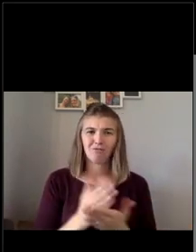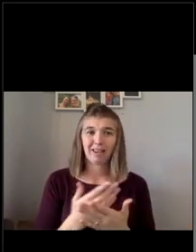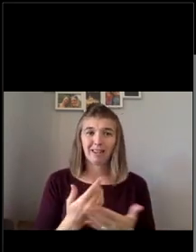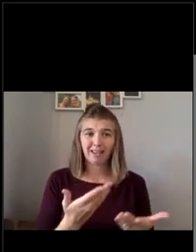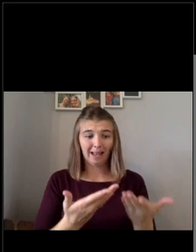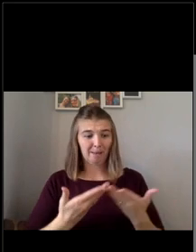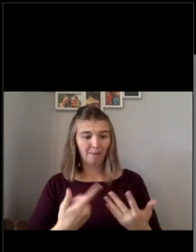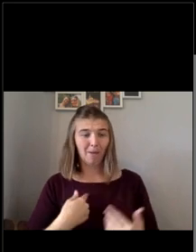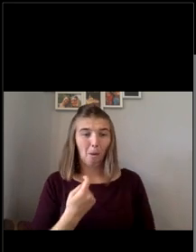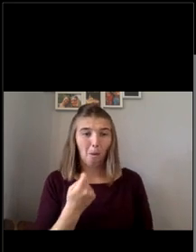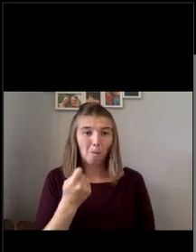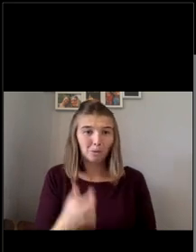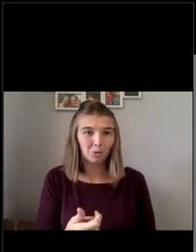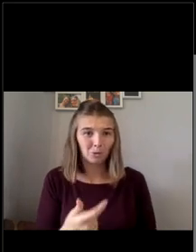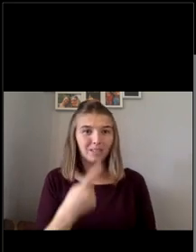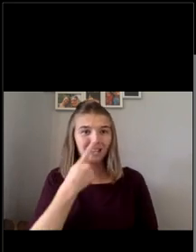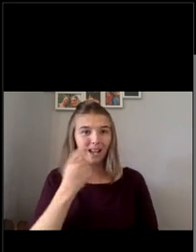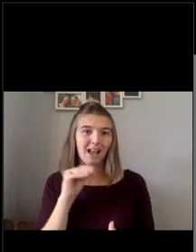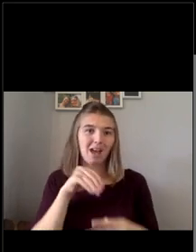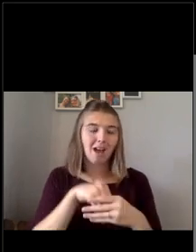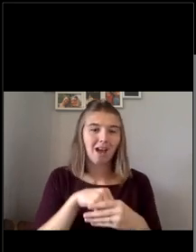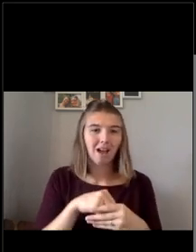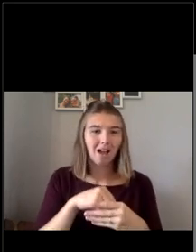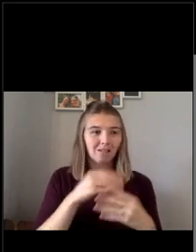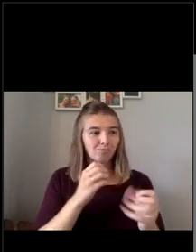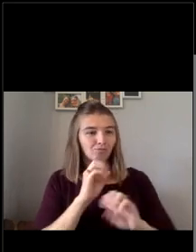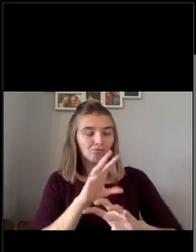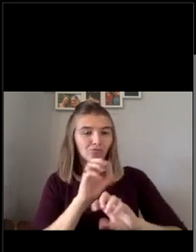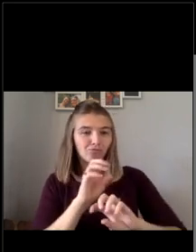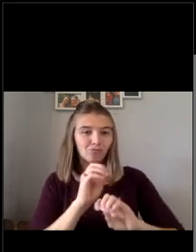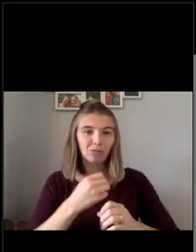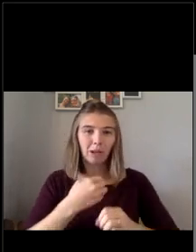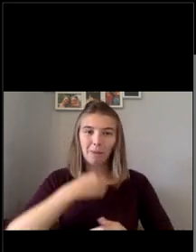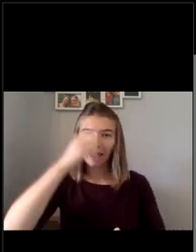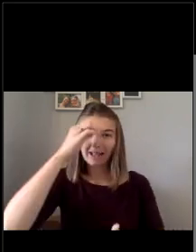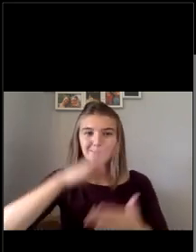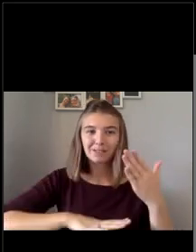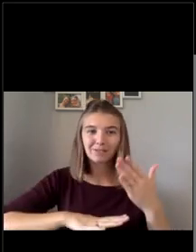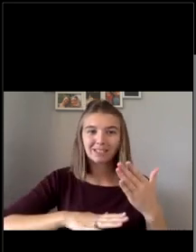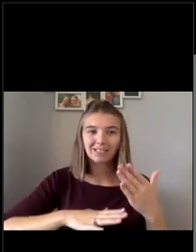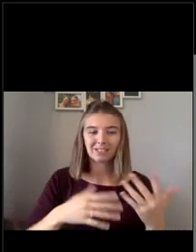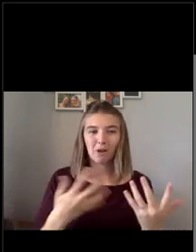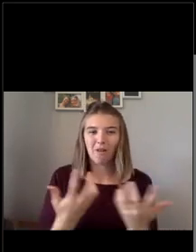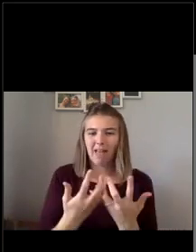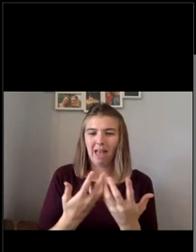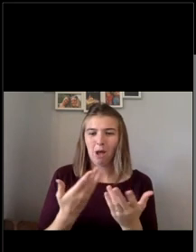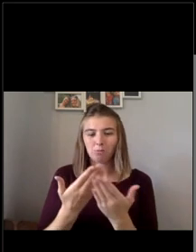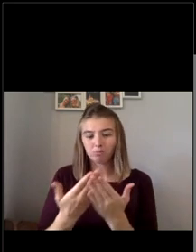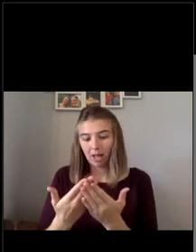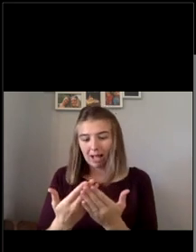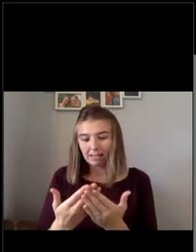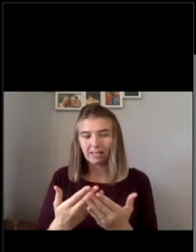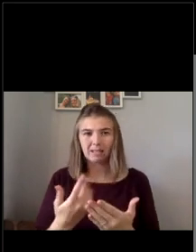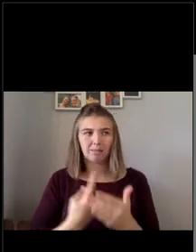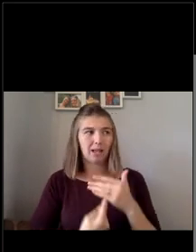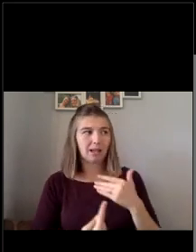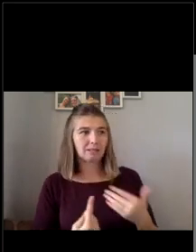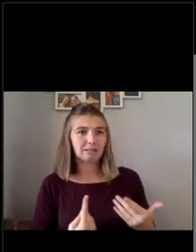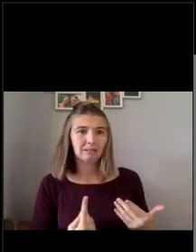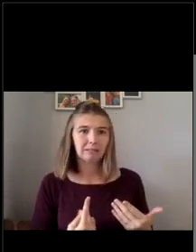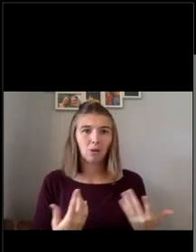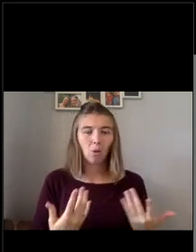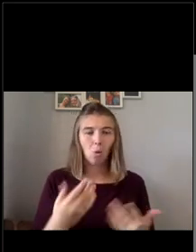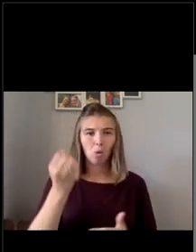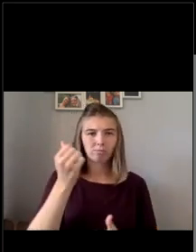share some of my personal experiences on being isolated in academia and how I've tried to overcome some of